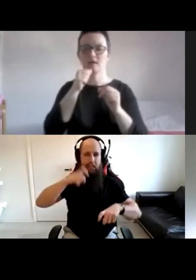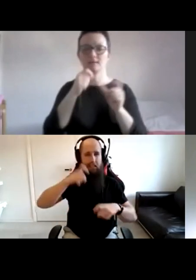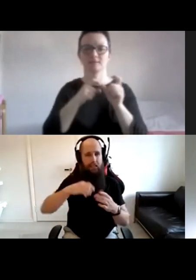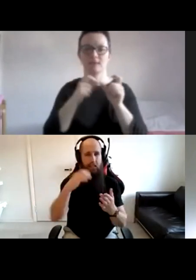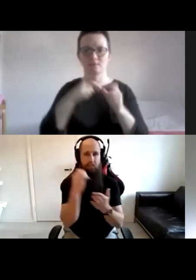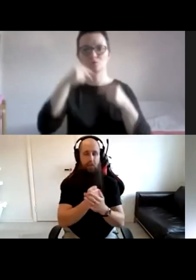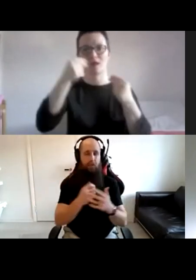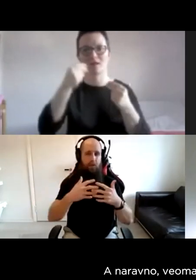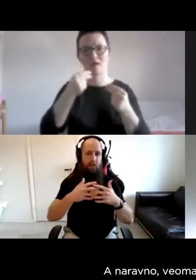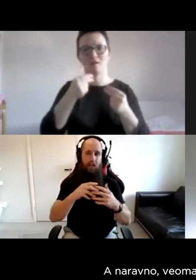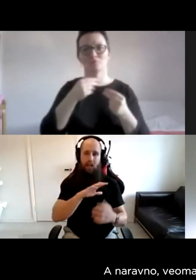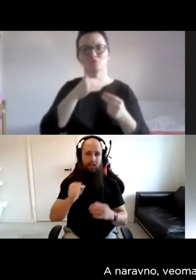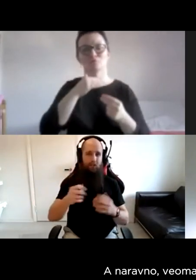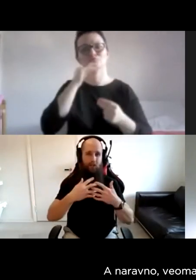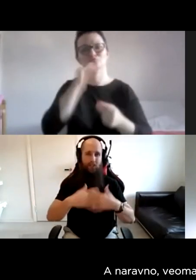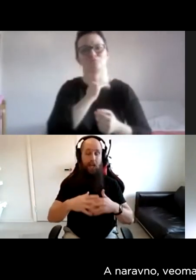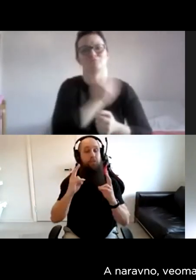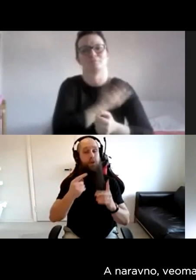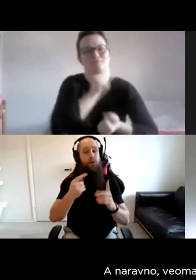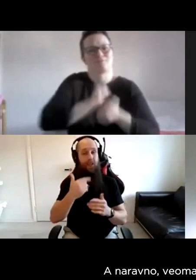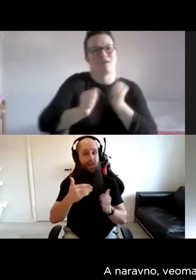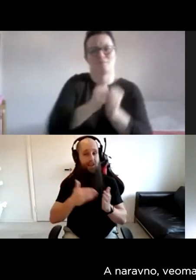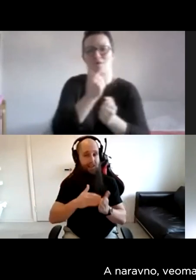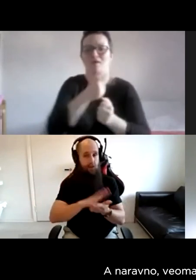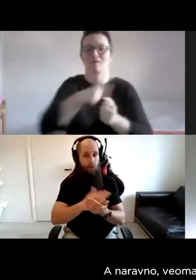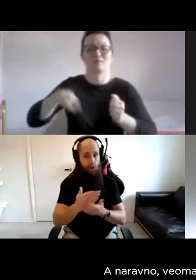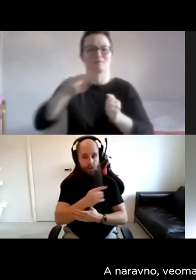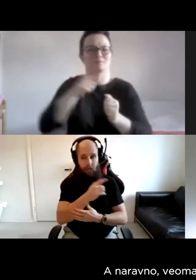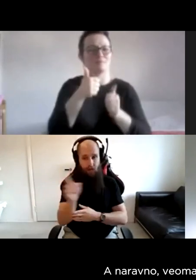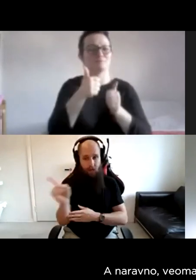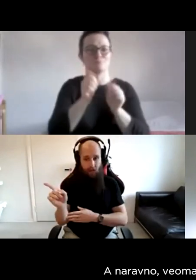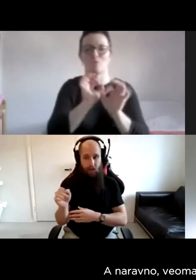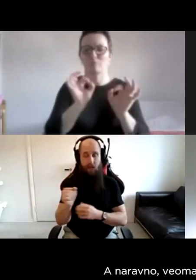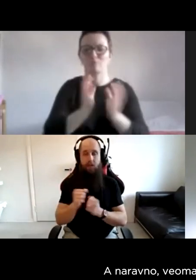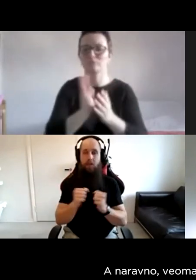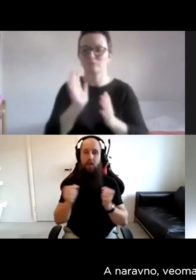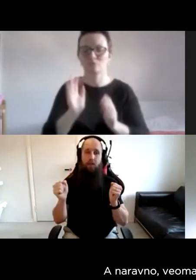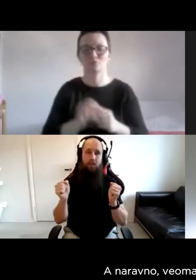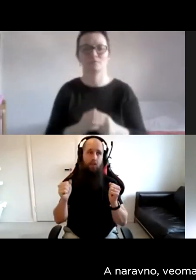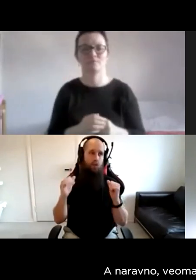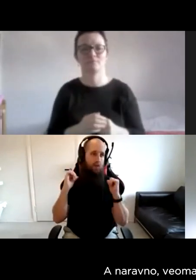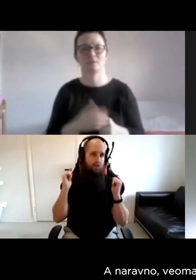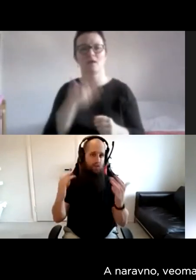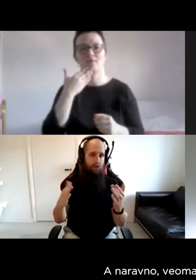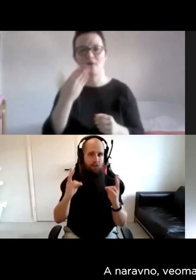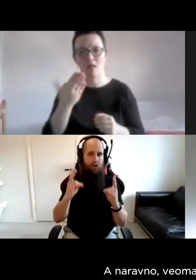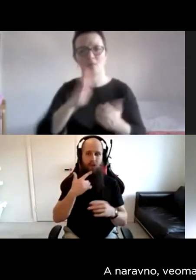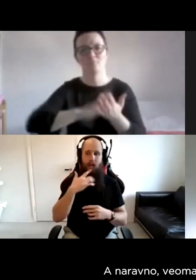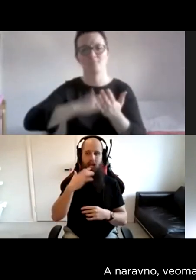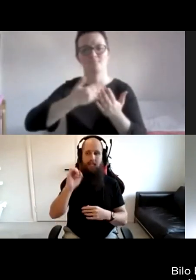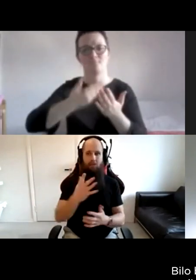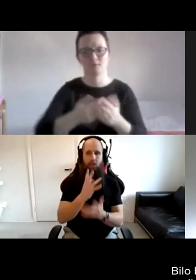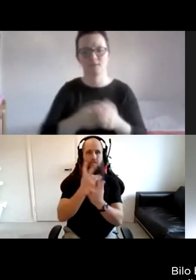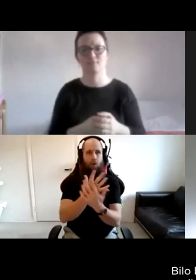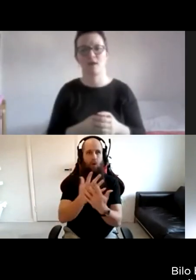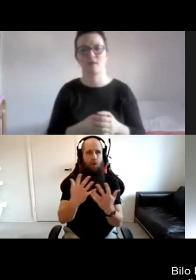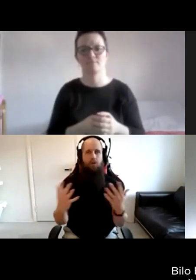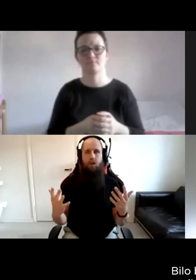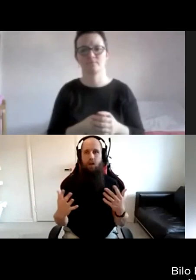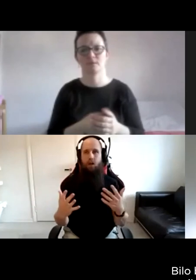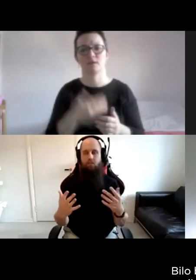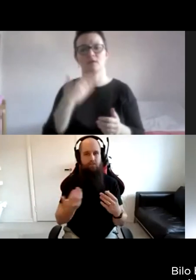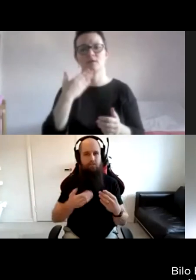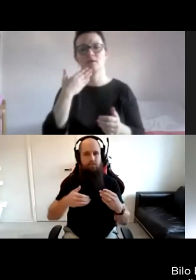interpreters. But of course, I'm very grateful that so many of you others came here. It would have been